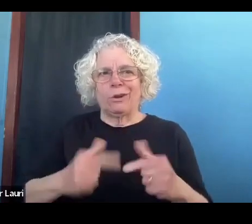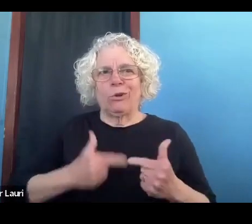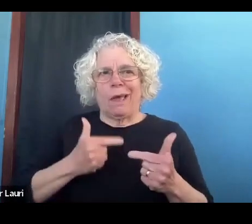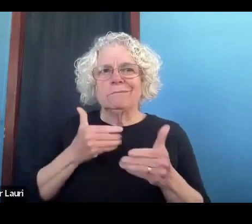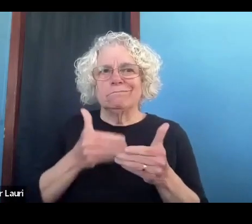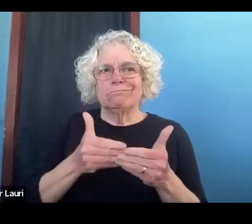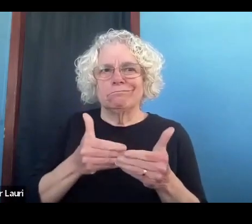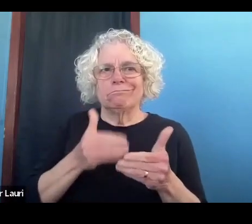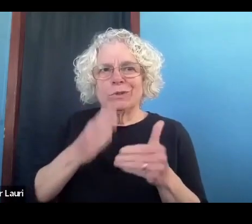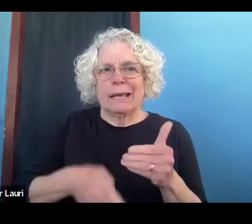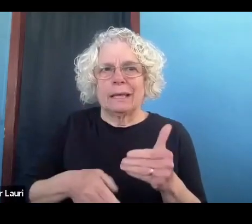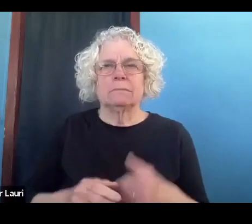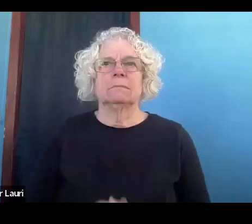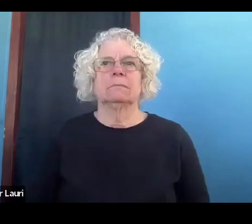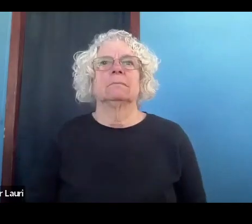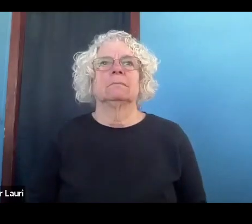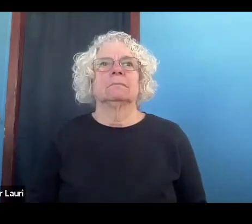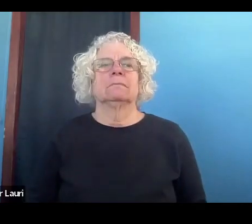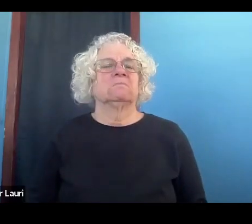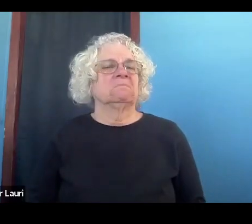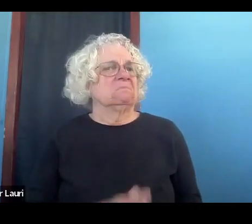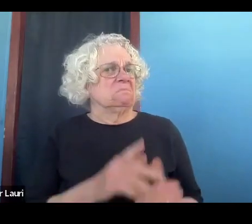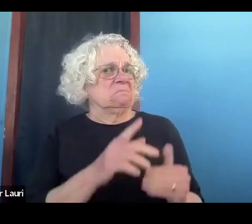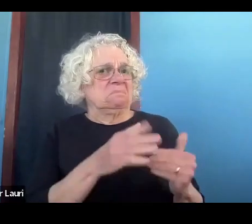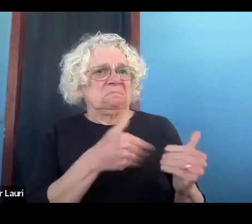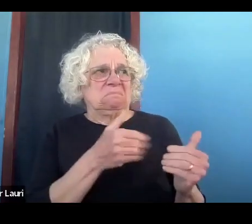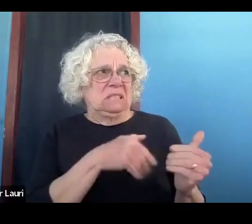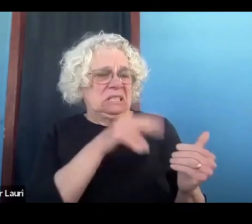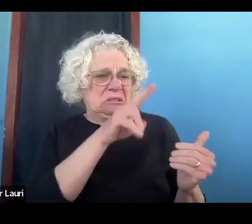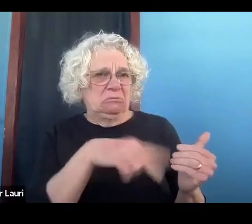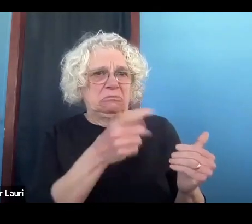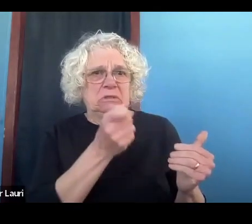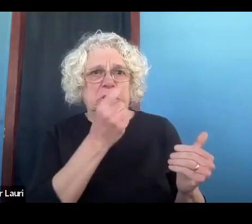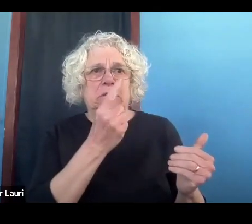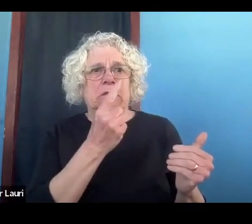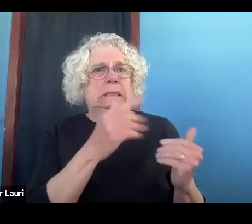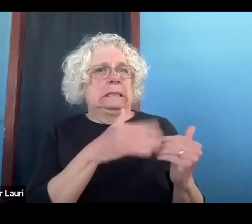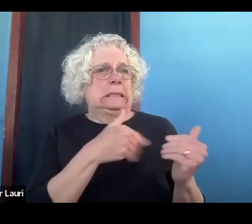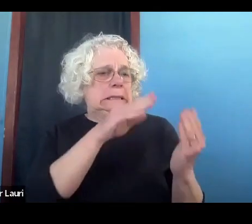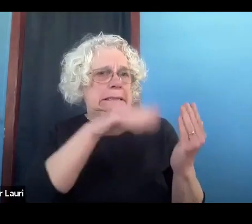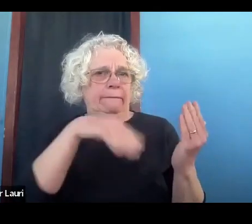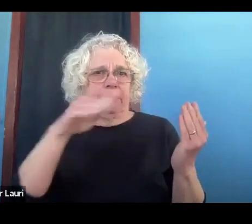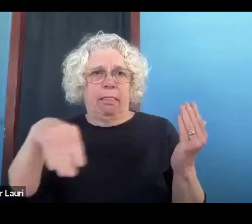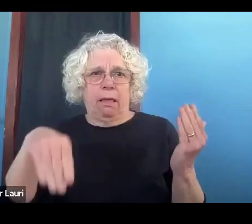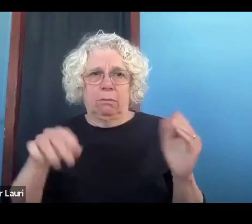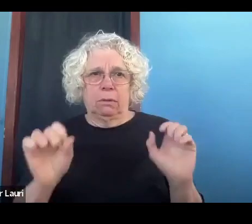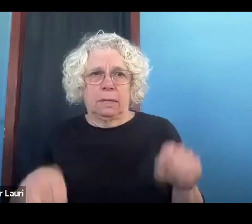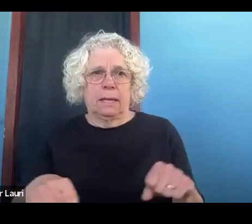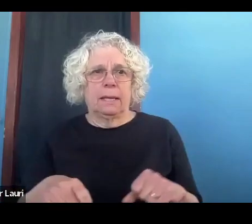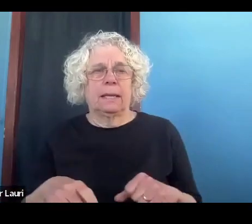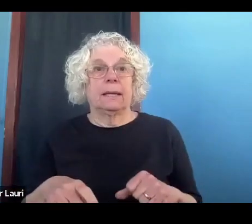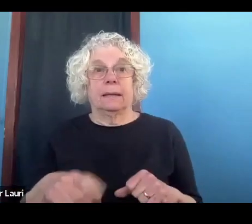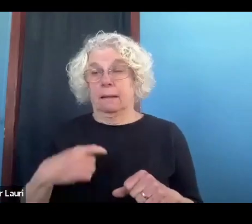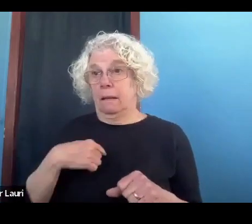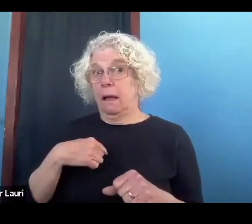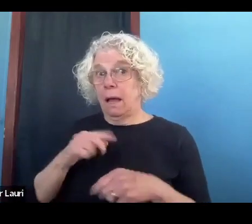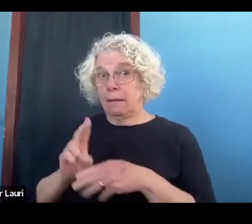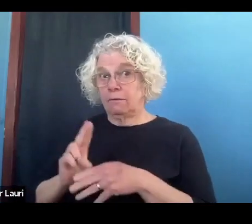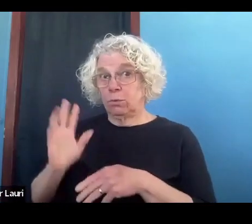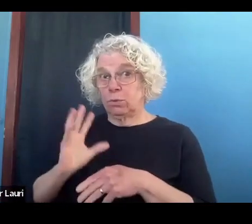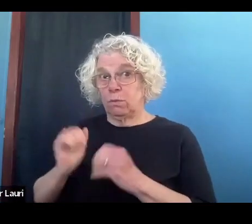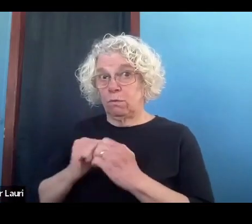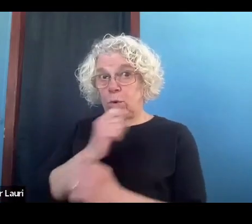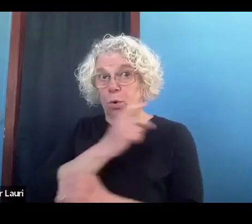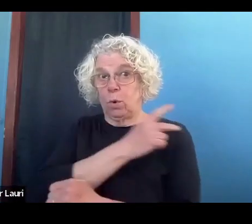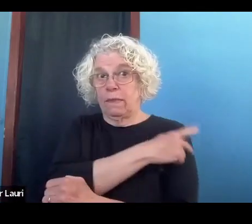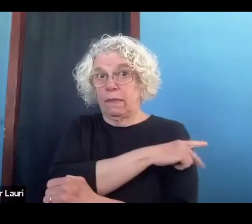It's written in everyday language, making it easy to understand and complete. When I have used this with